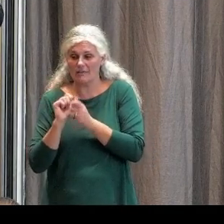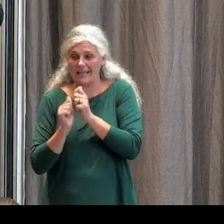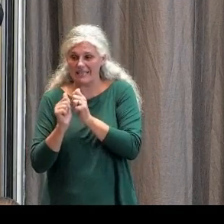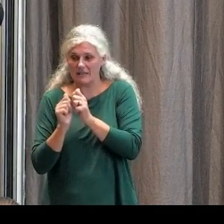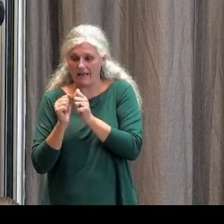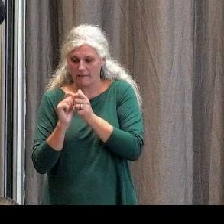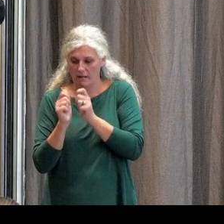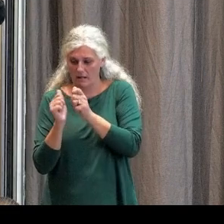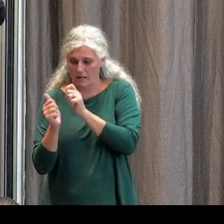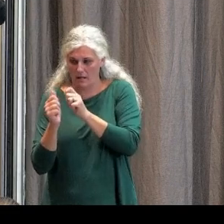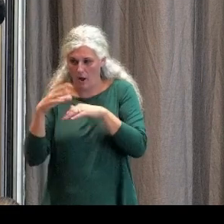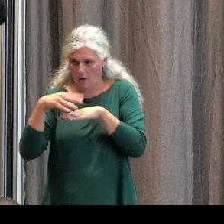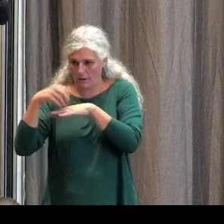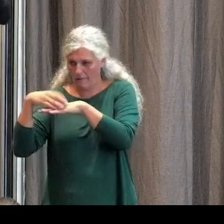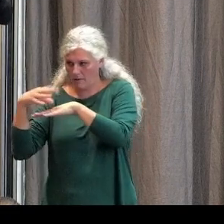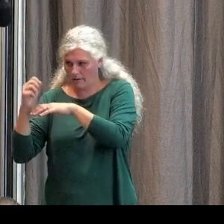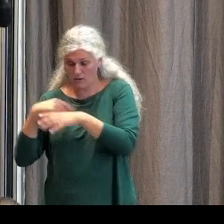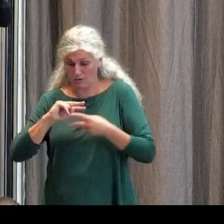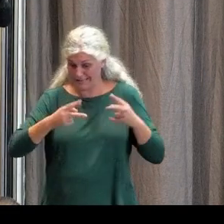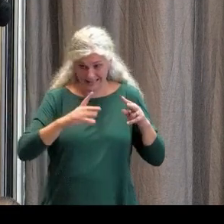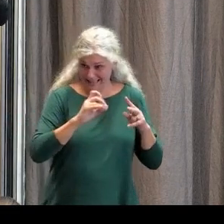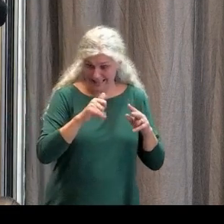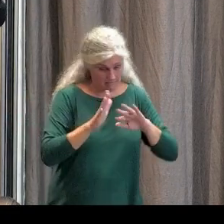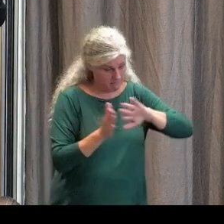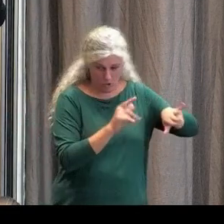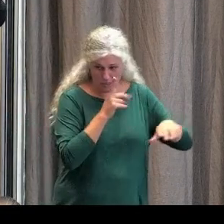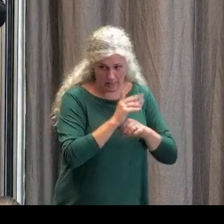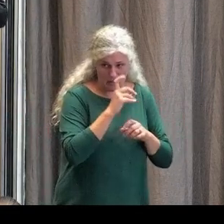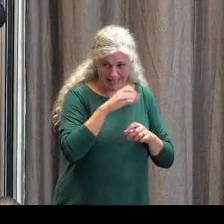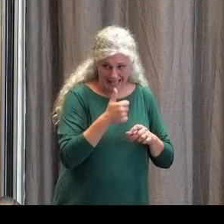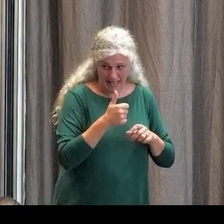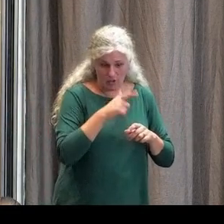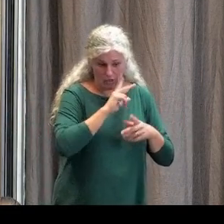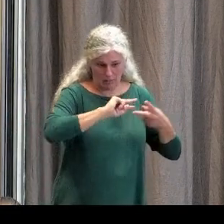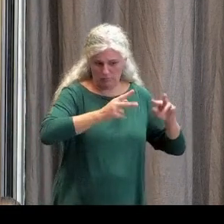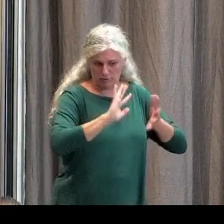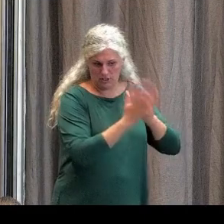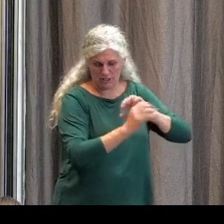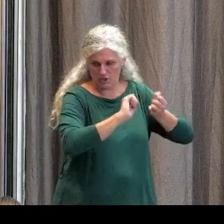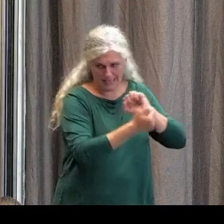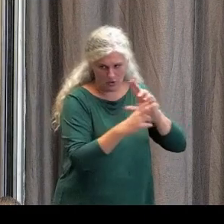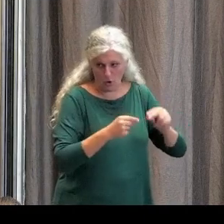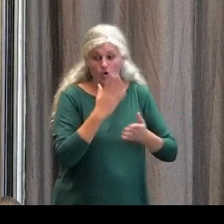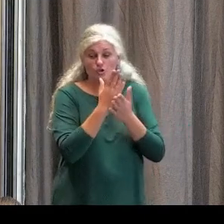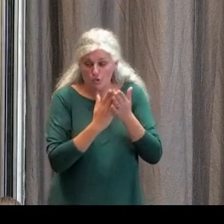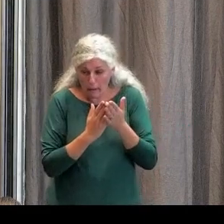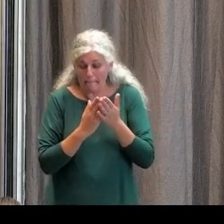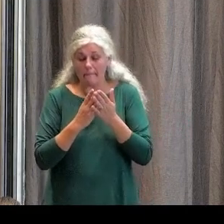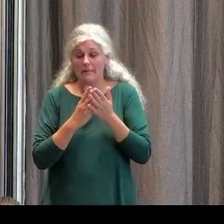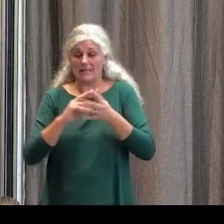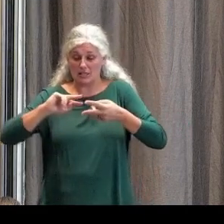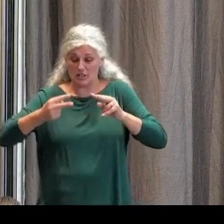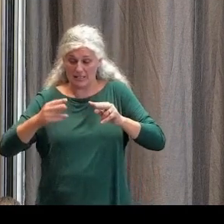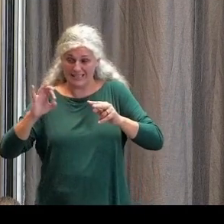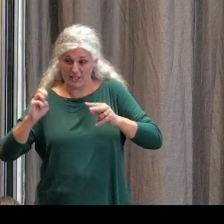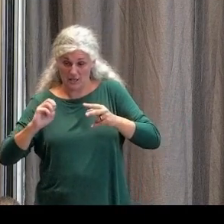gene switches on or off. Not the DNA, we're not talking about changes in DNA. What we're saying is some genes switch on and some genes switch